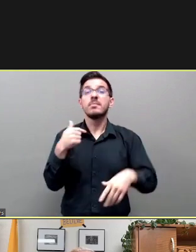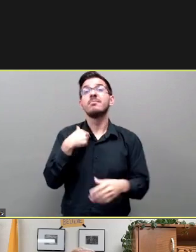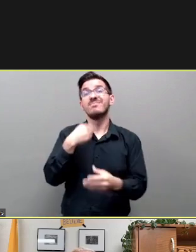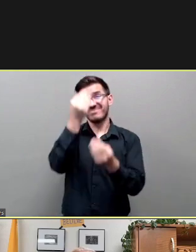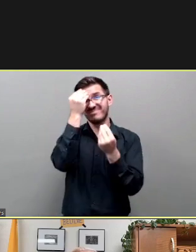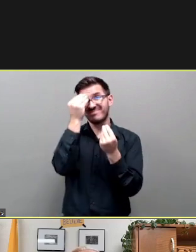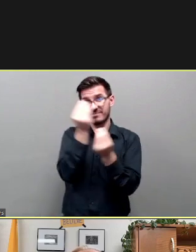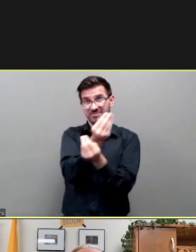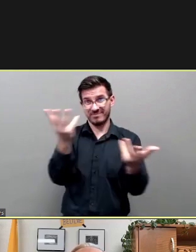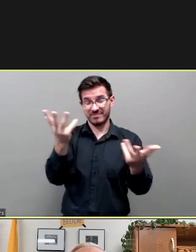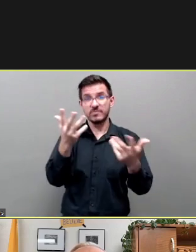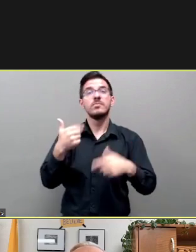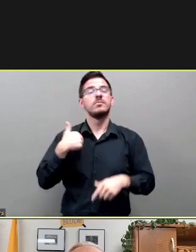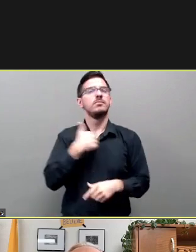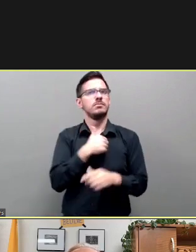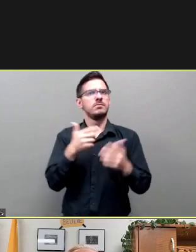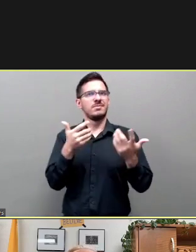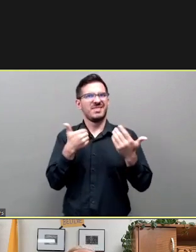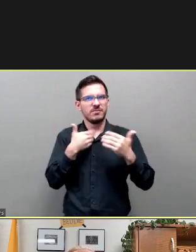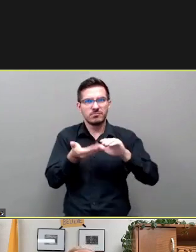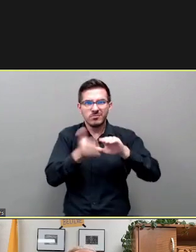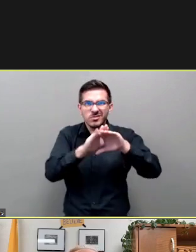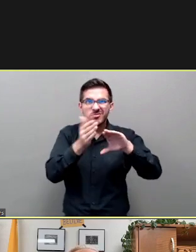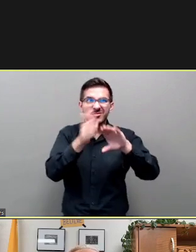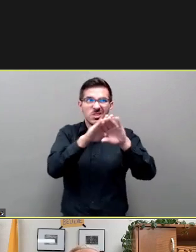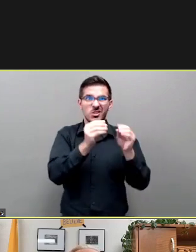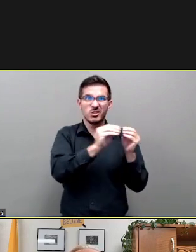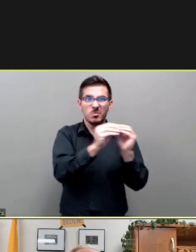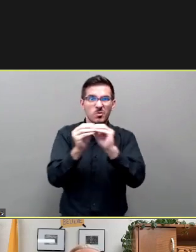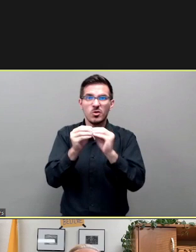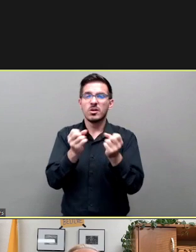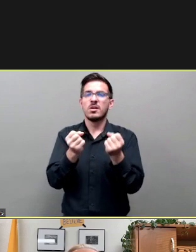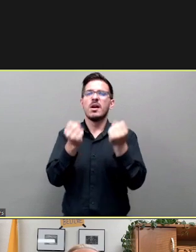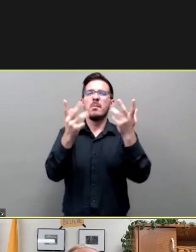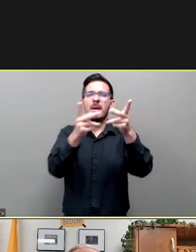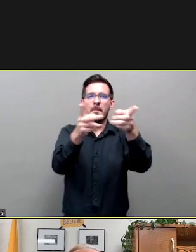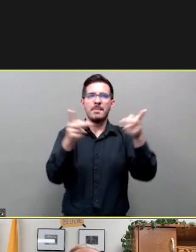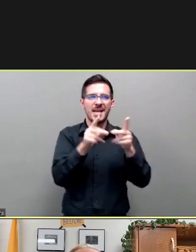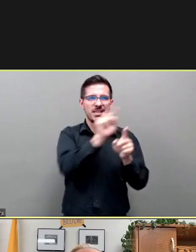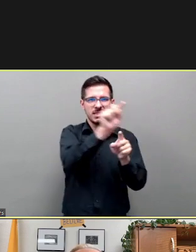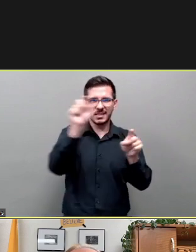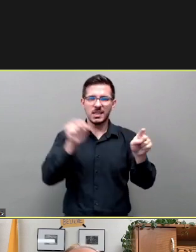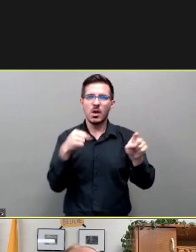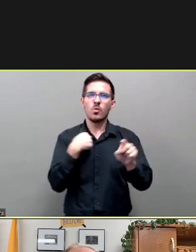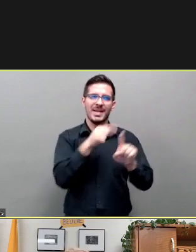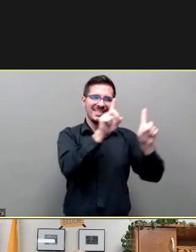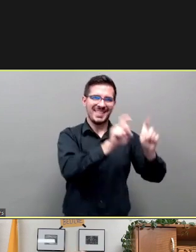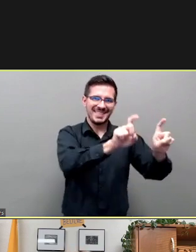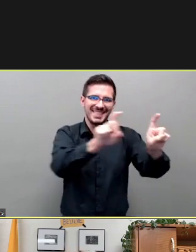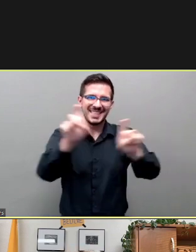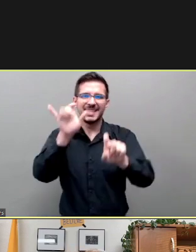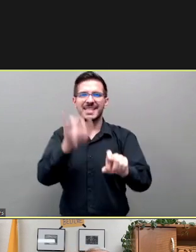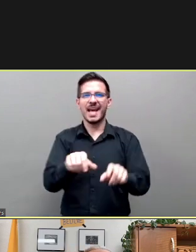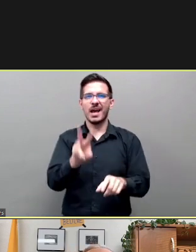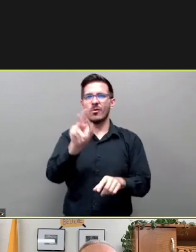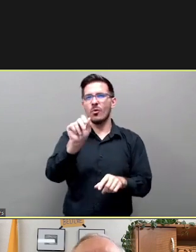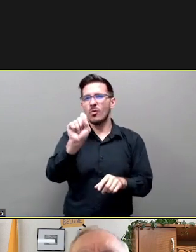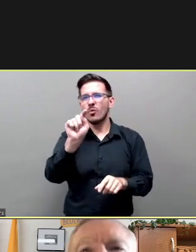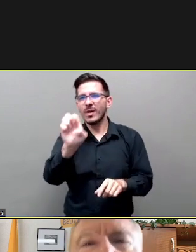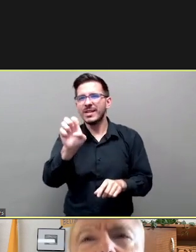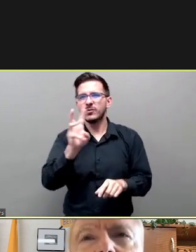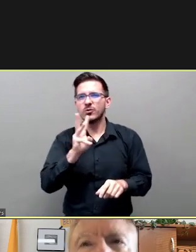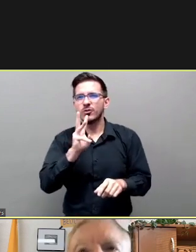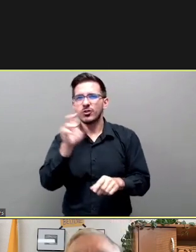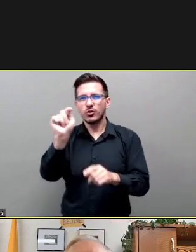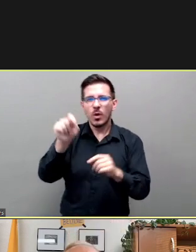an increasing number of locations where we're doing wastewater testing. So these are, the way it works